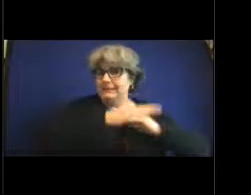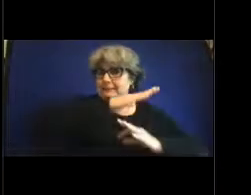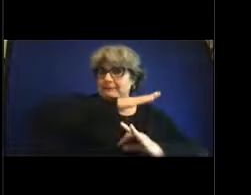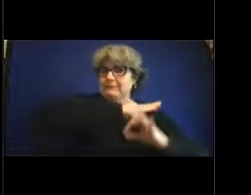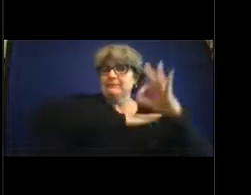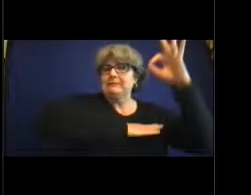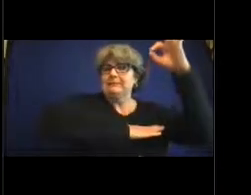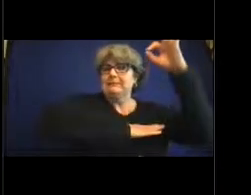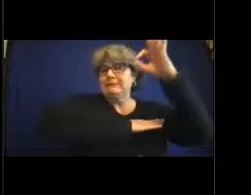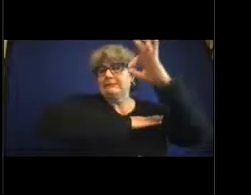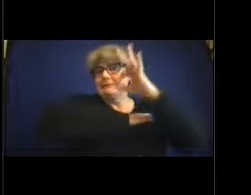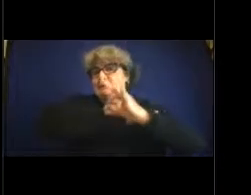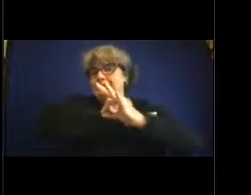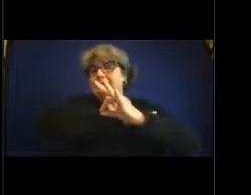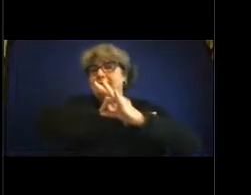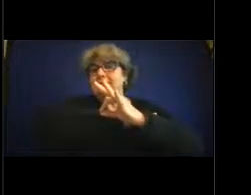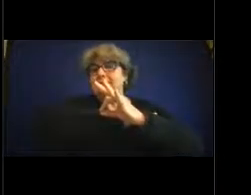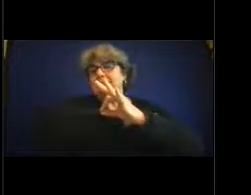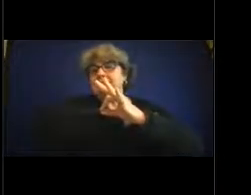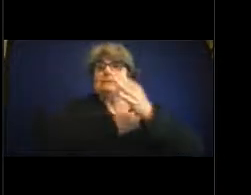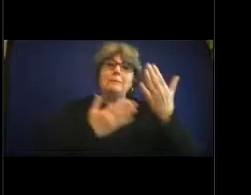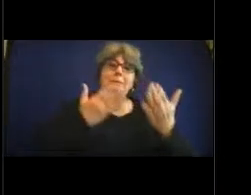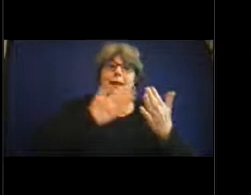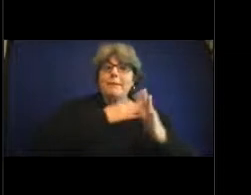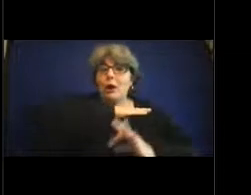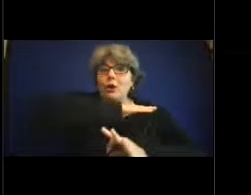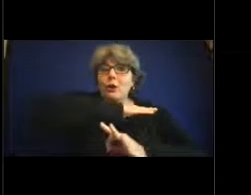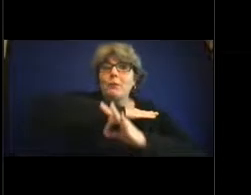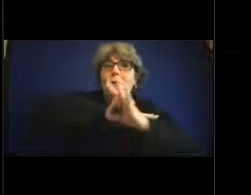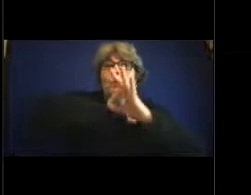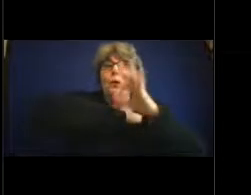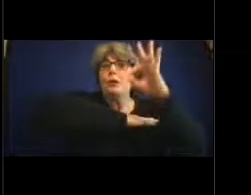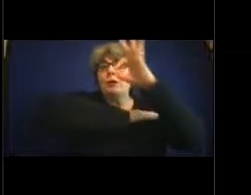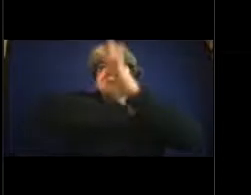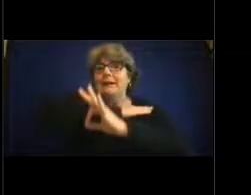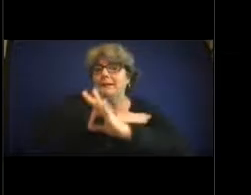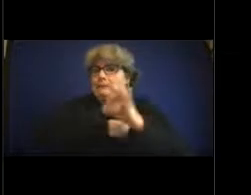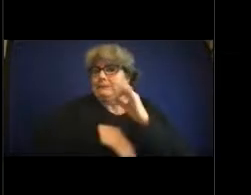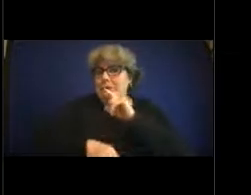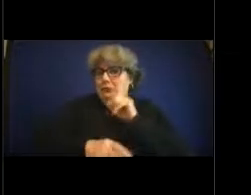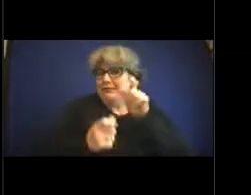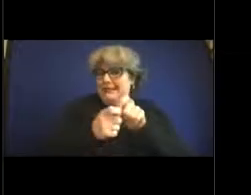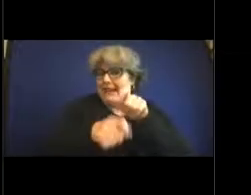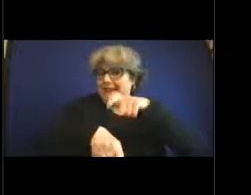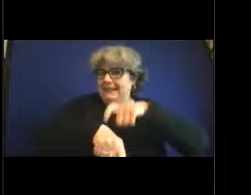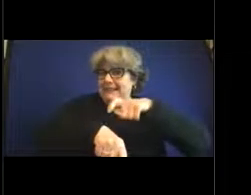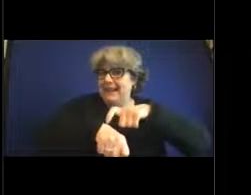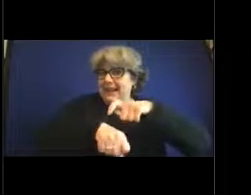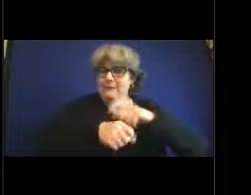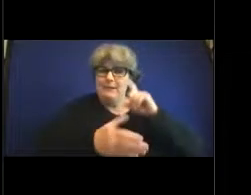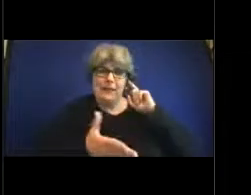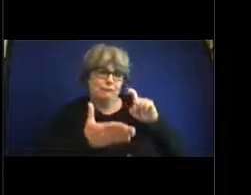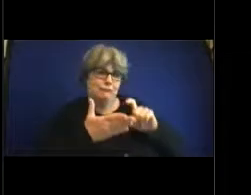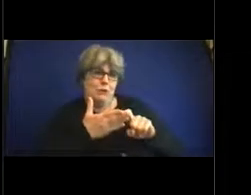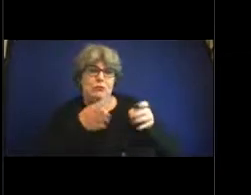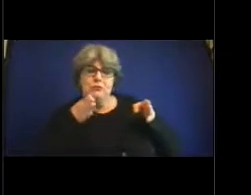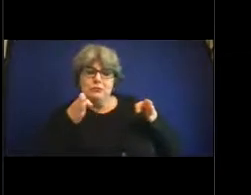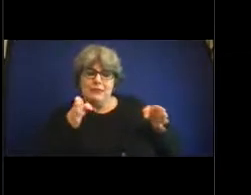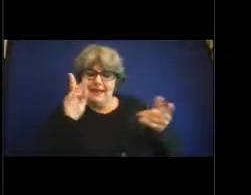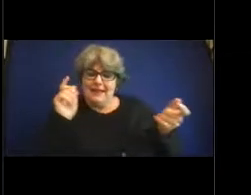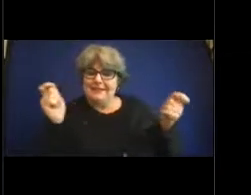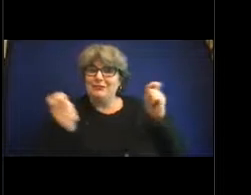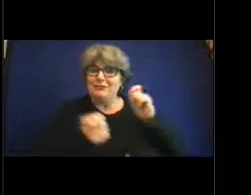I'm guessing, in the either early morning or late evening. I'm not quite sure which it is, but that's kind of one way I see change in